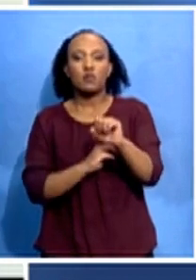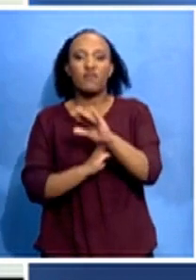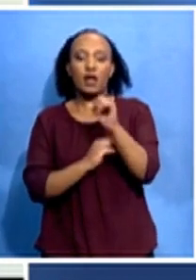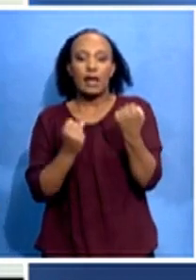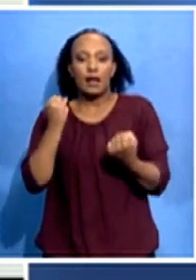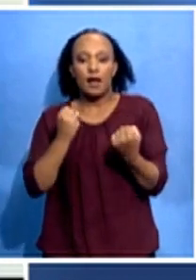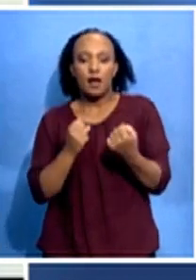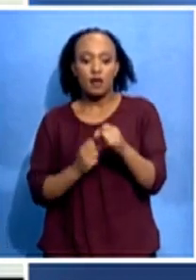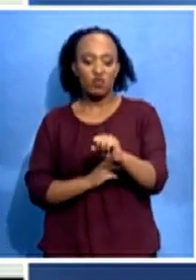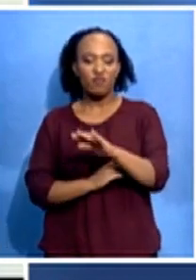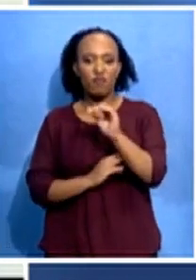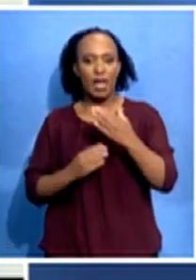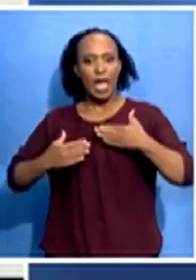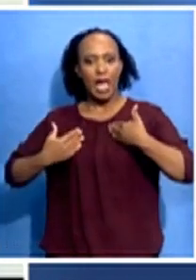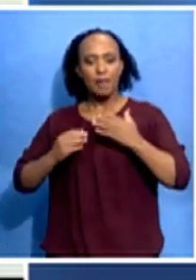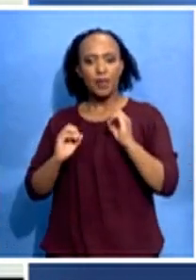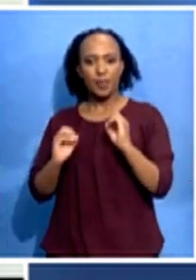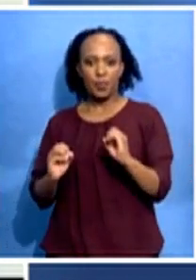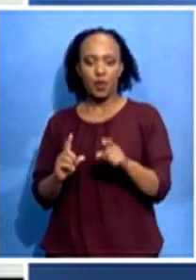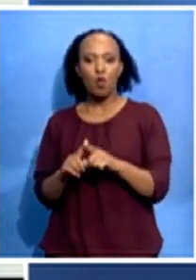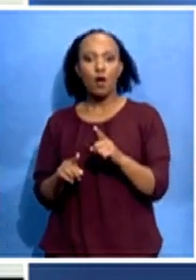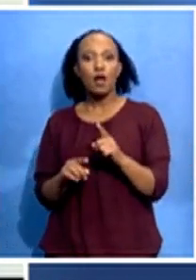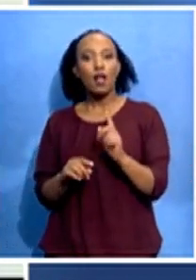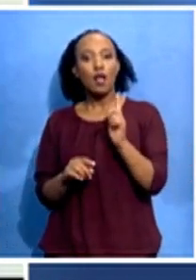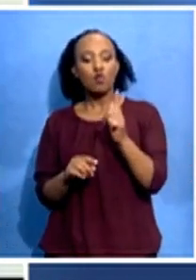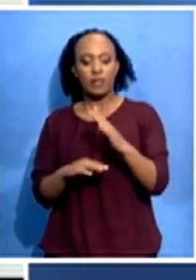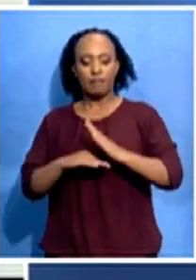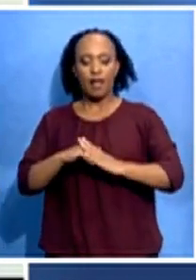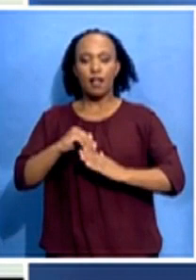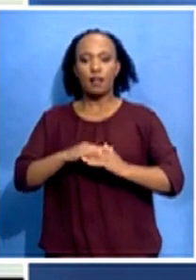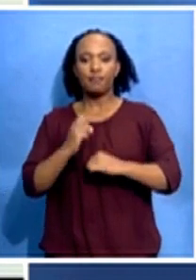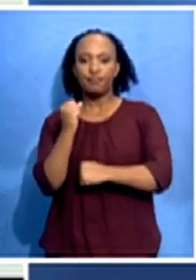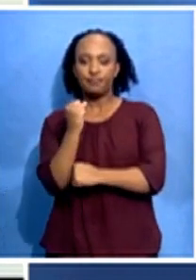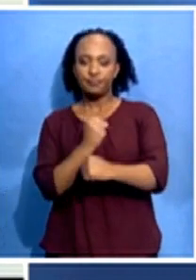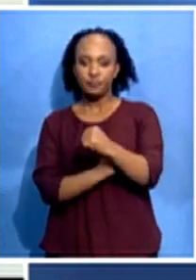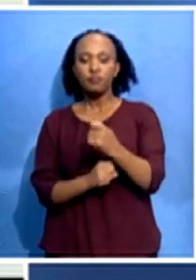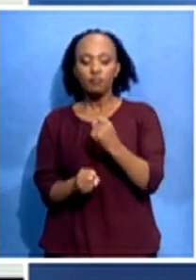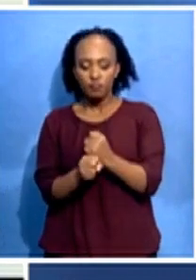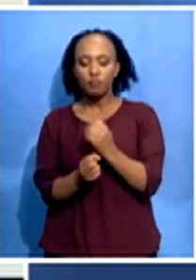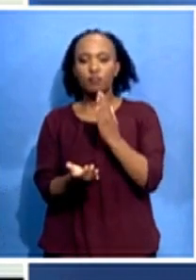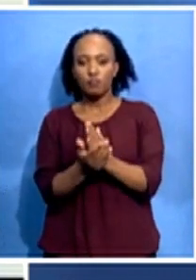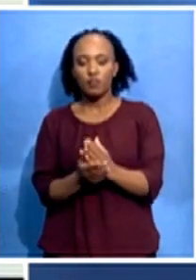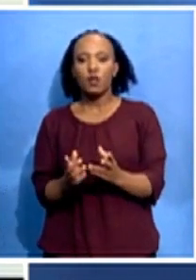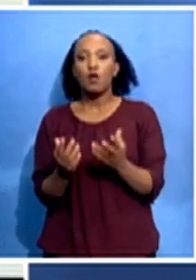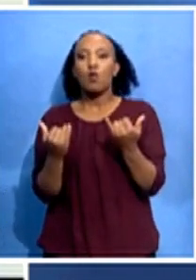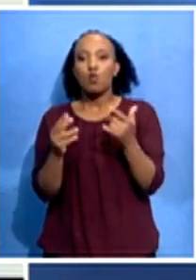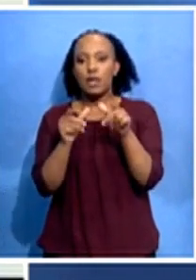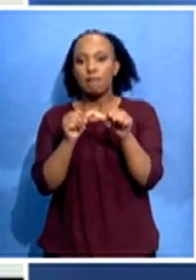But the point is, we've got to build the infrastructure long term to ensure that we can maintain that over the next 20 years. The motor